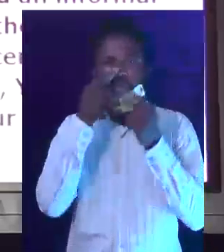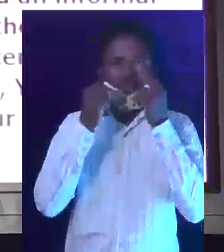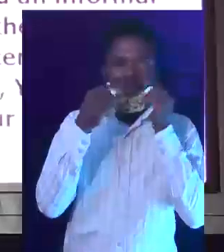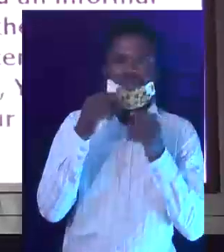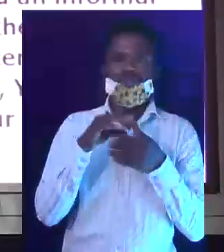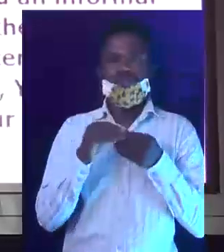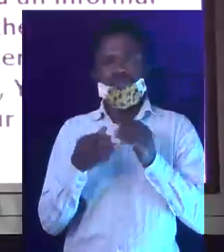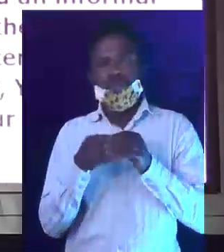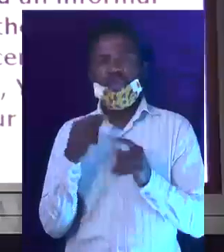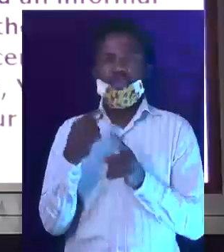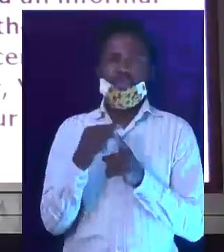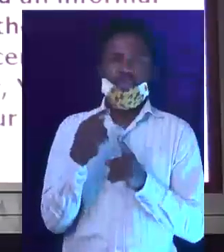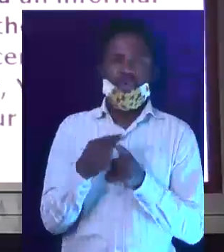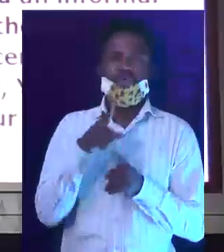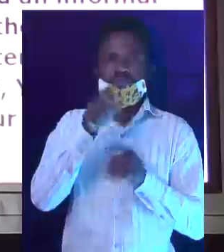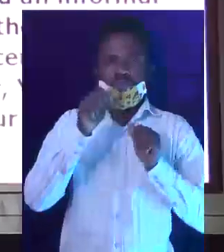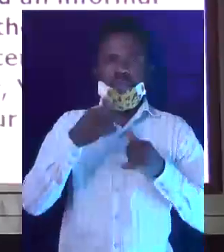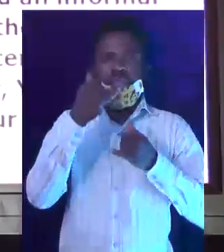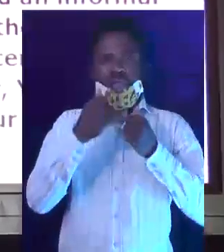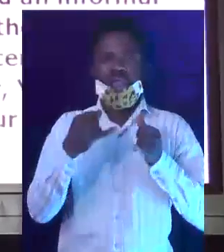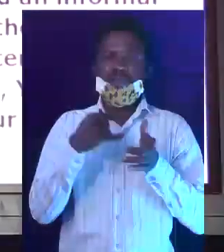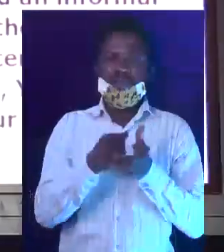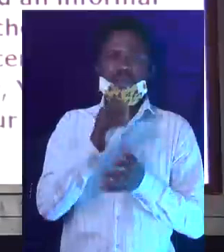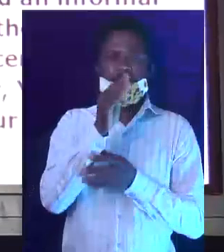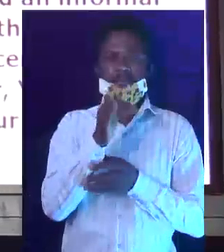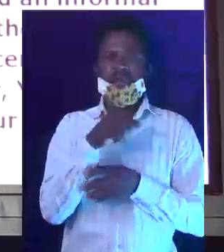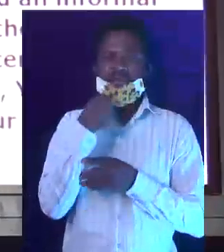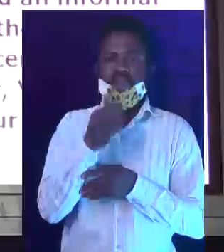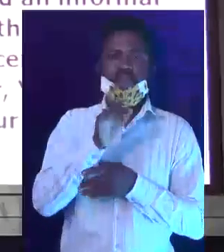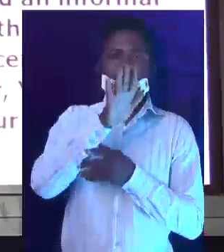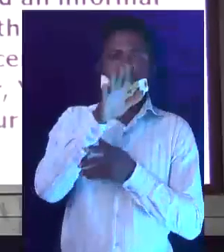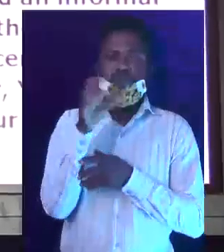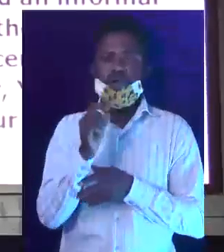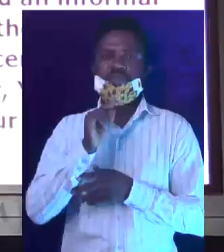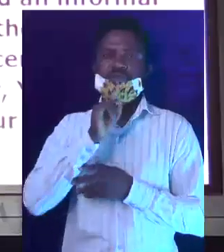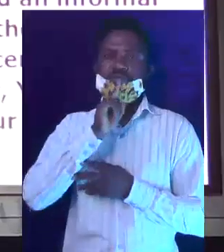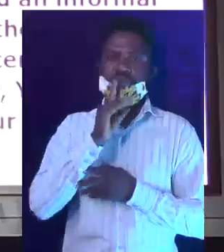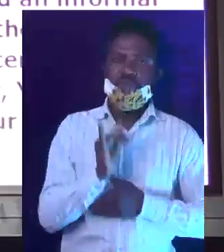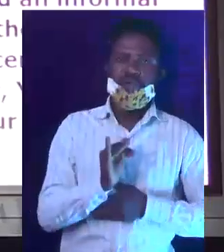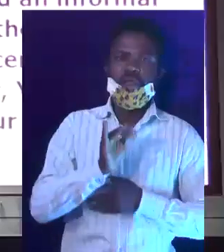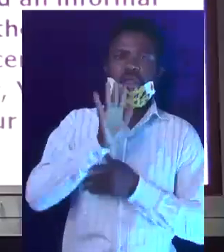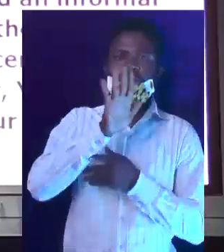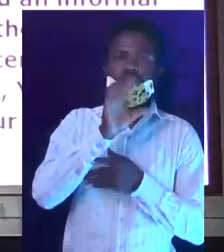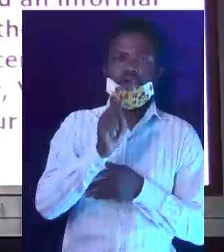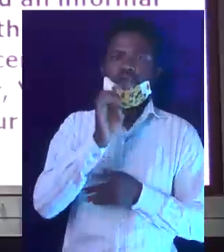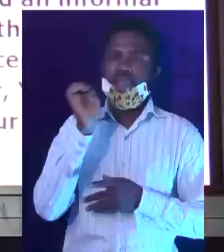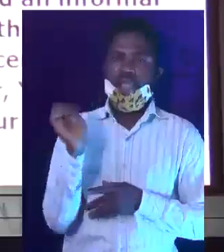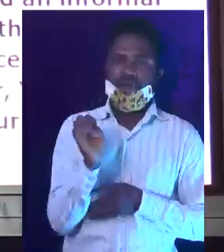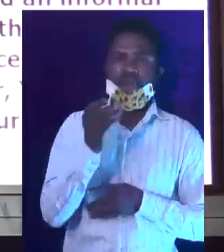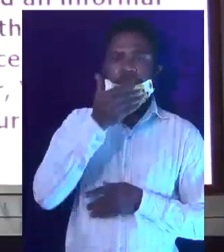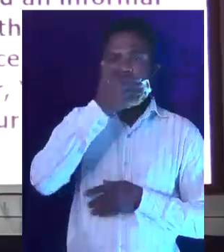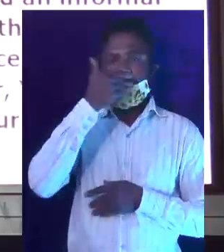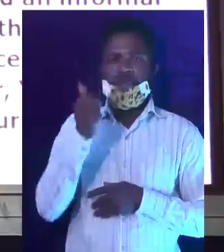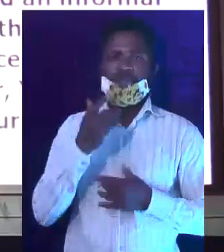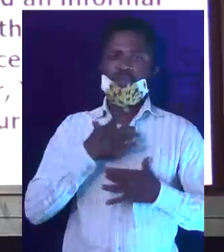in an informal way, or you can end it by saying yours sincerely, yours ever, best